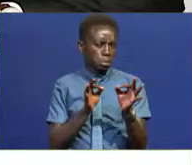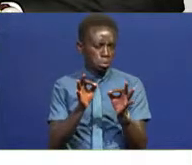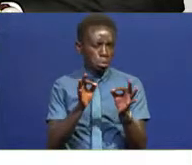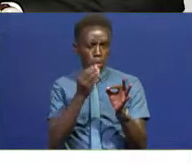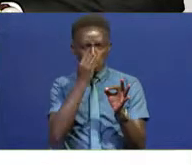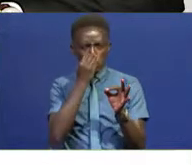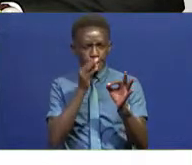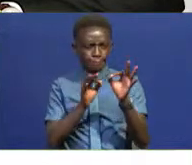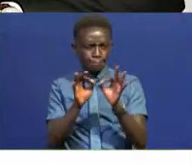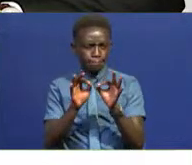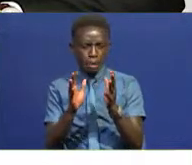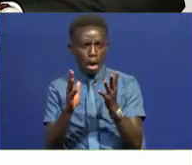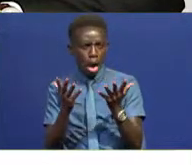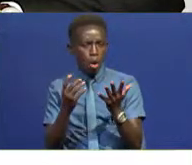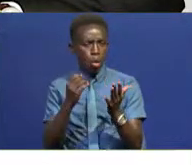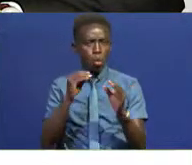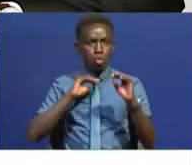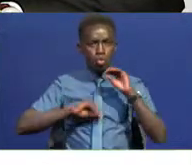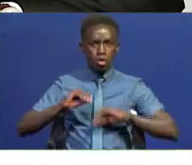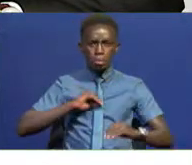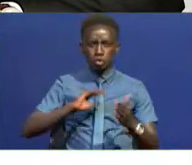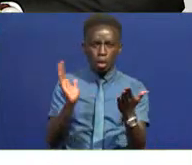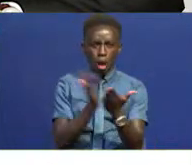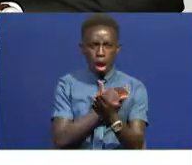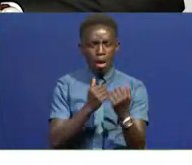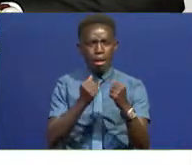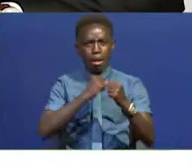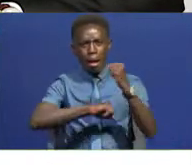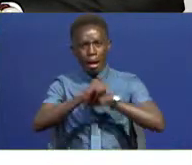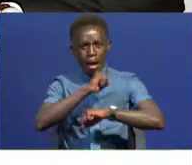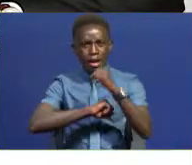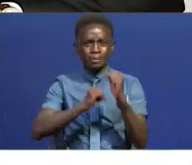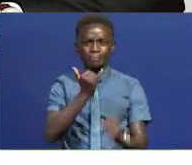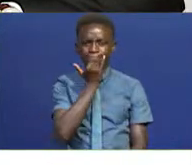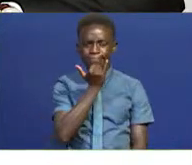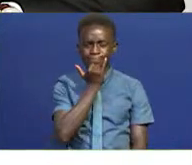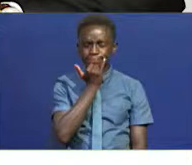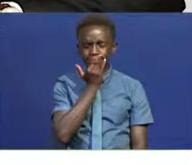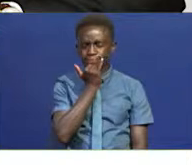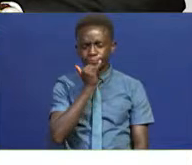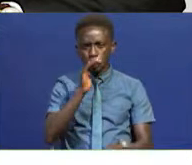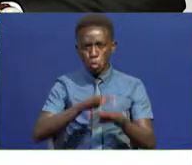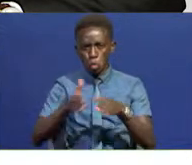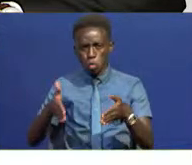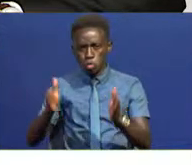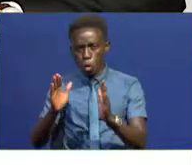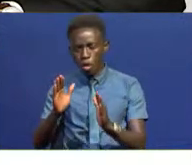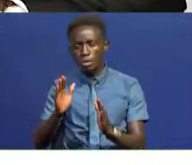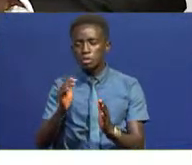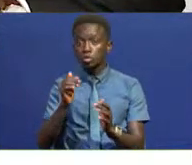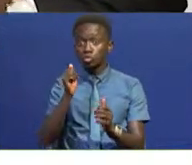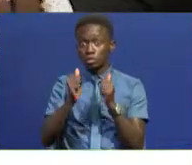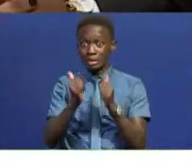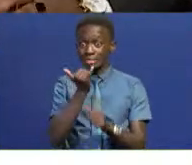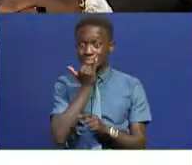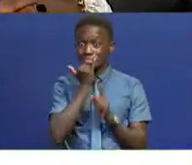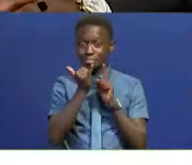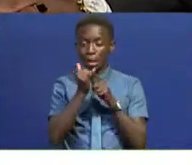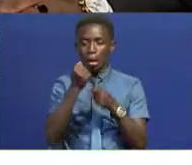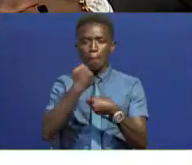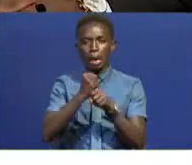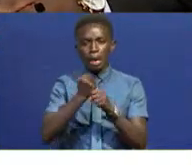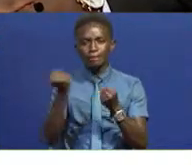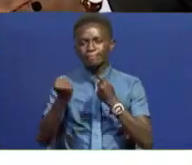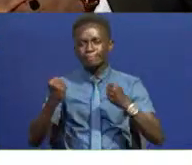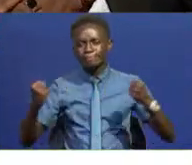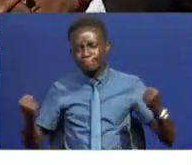and impunity on our roads, cited as the main contributors to road accidents. The launch of a 5-year road safety